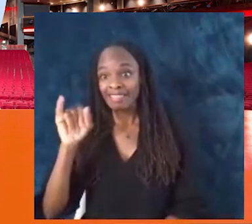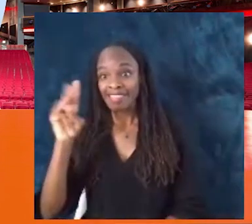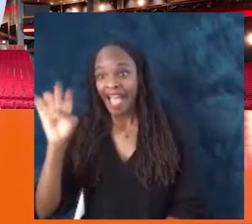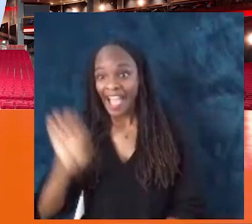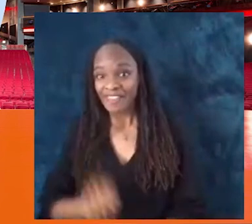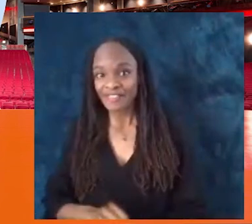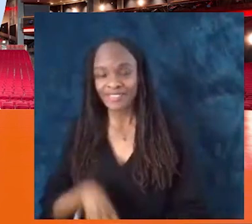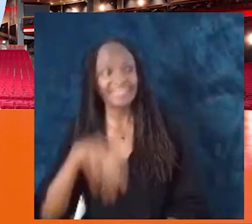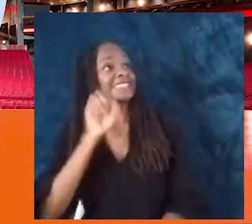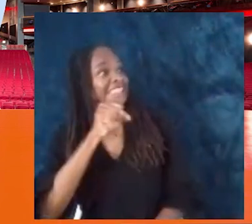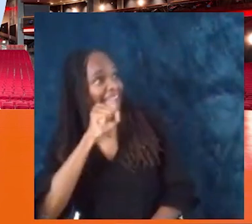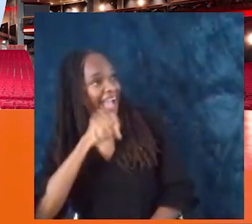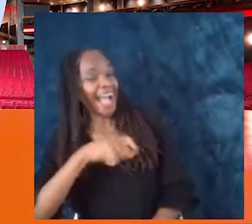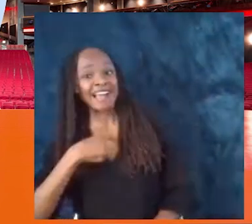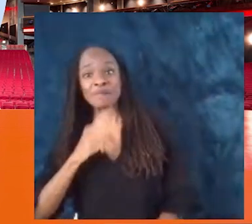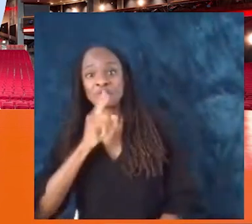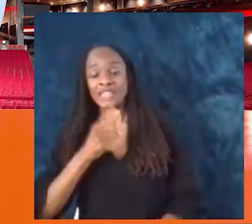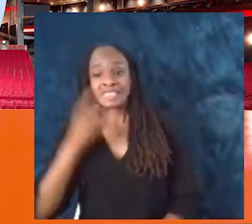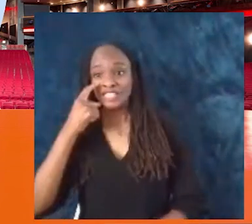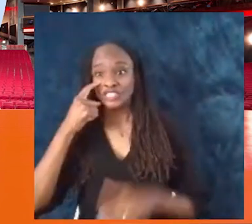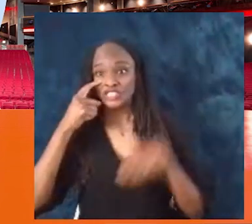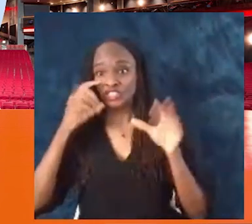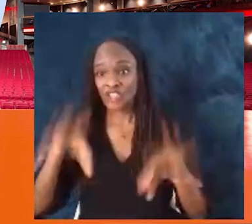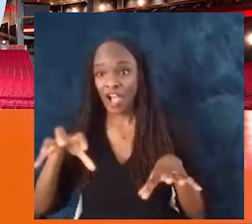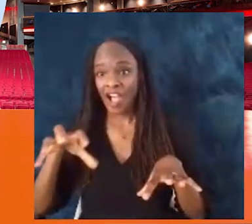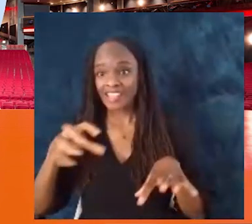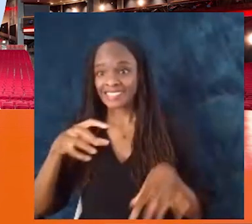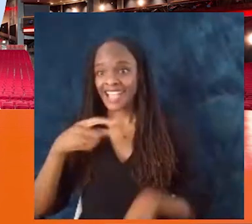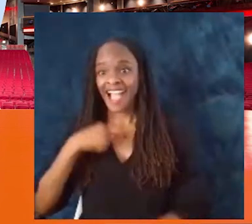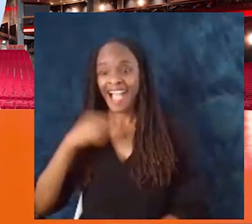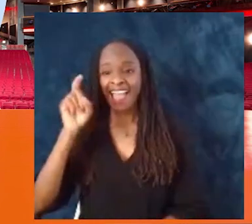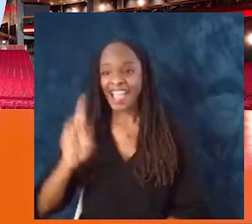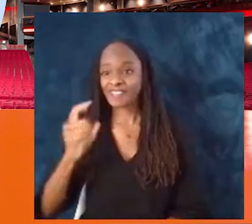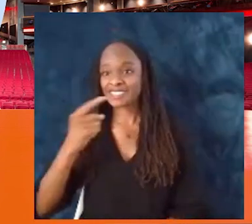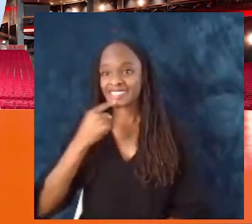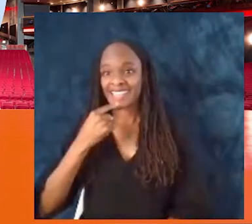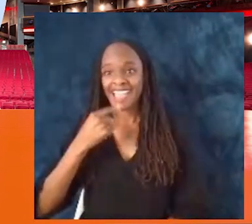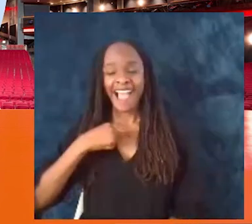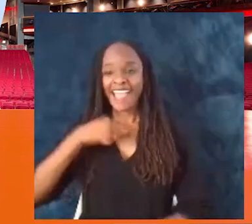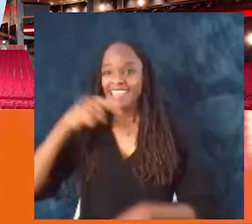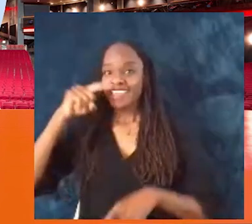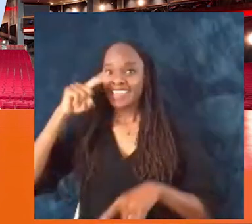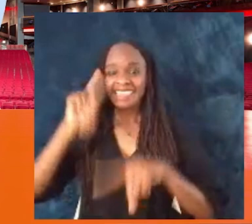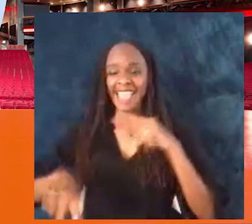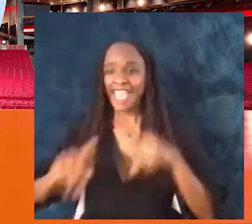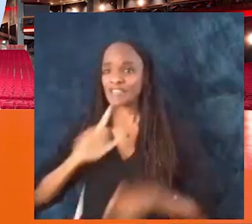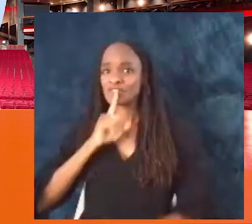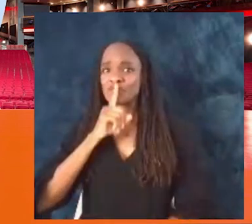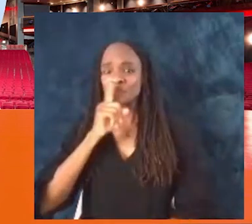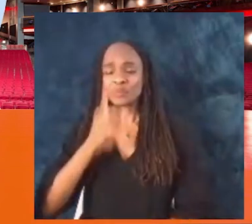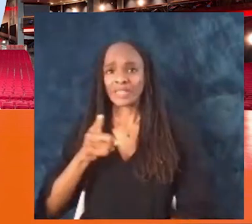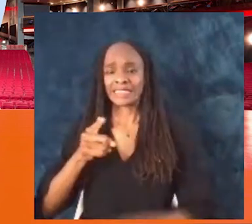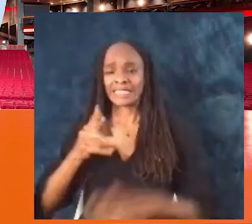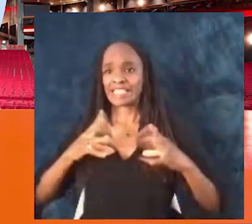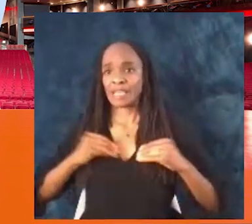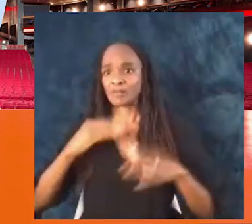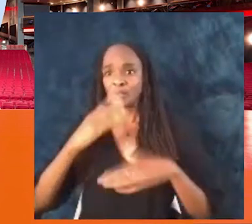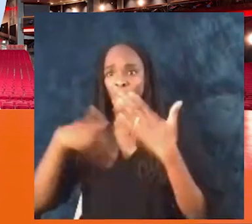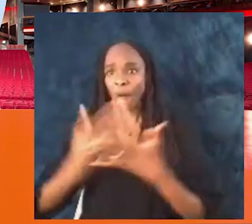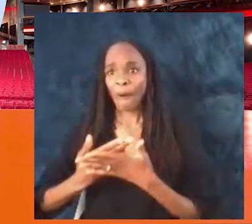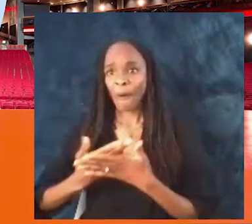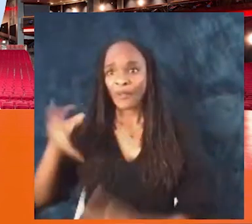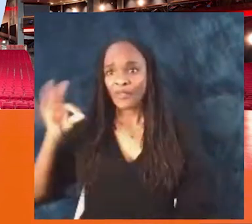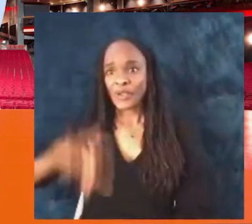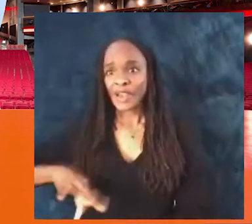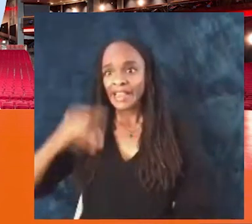know. Yeah. I'm really shocked. And I have to say that I can't really take much credit for this because I did